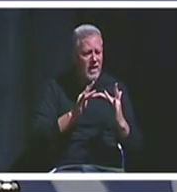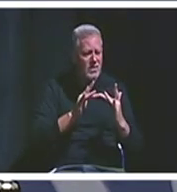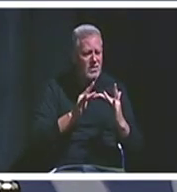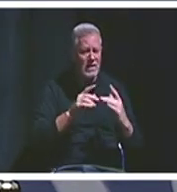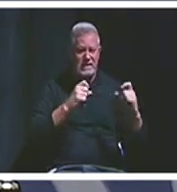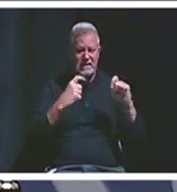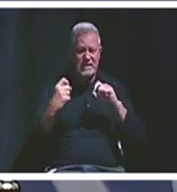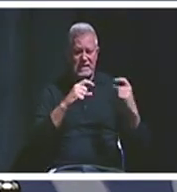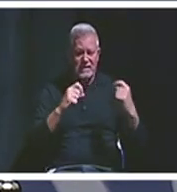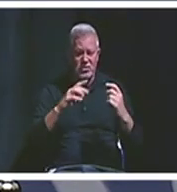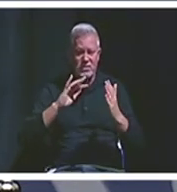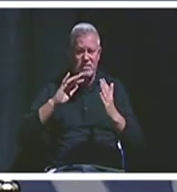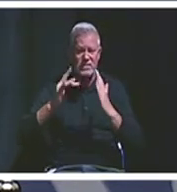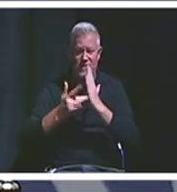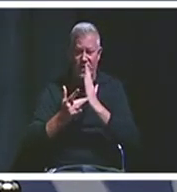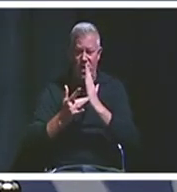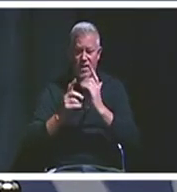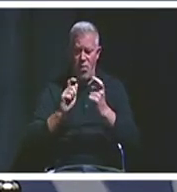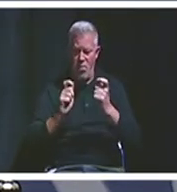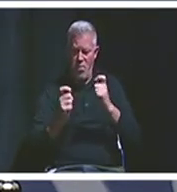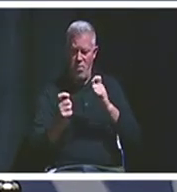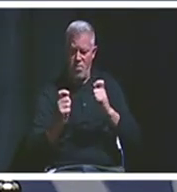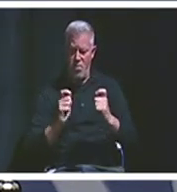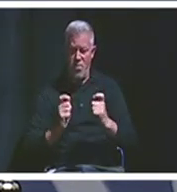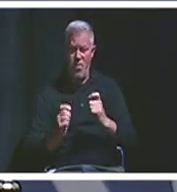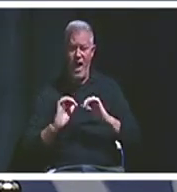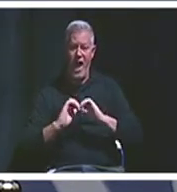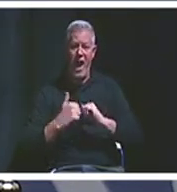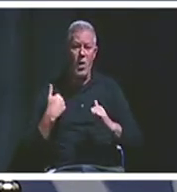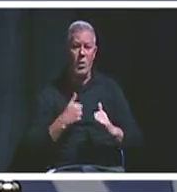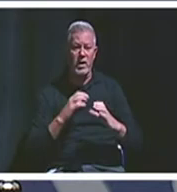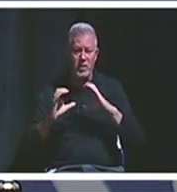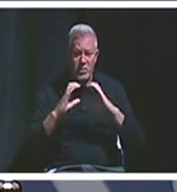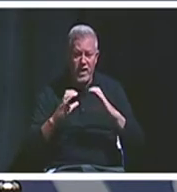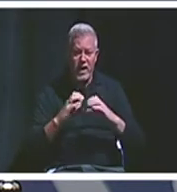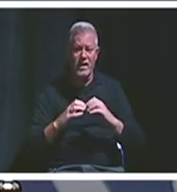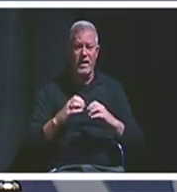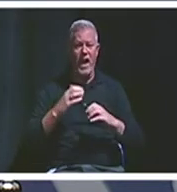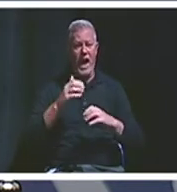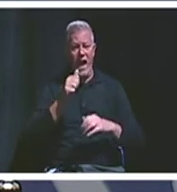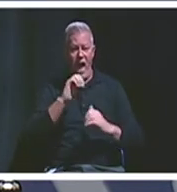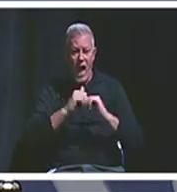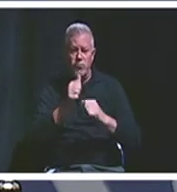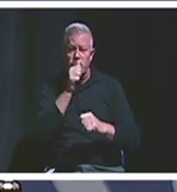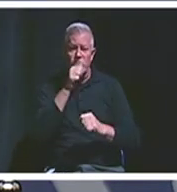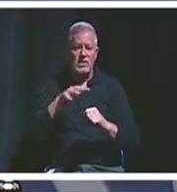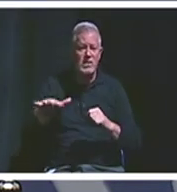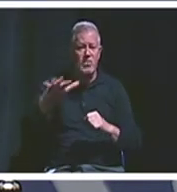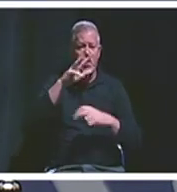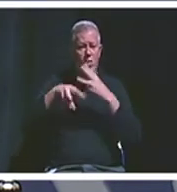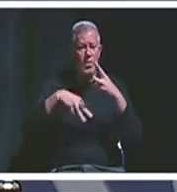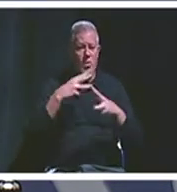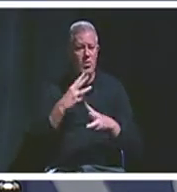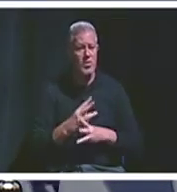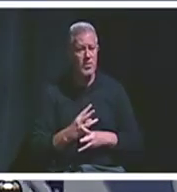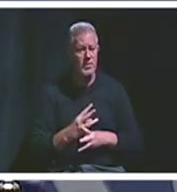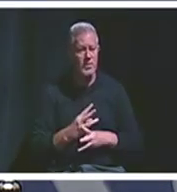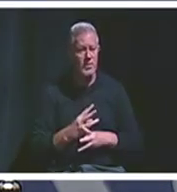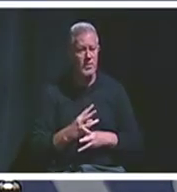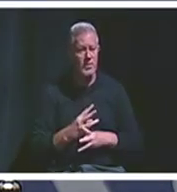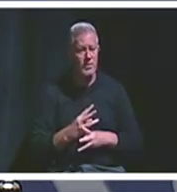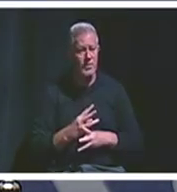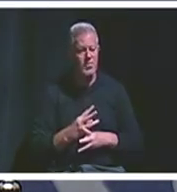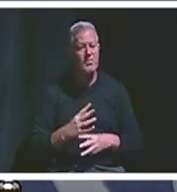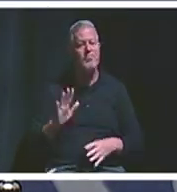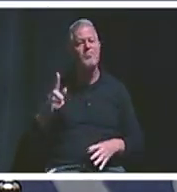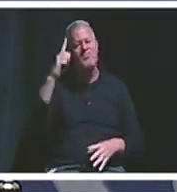technology have reshaped communications, creativity, and privacy in the world around us. Think about